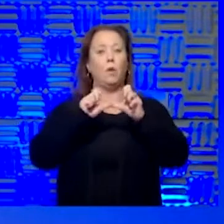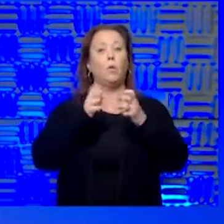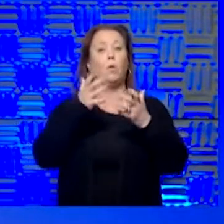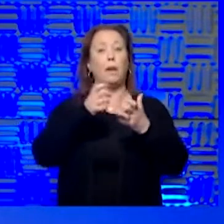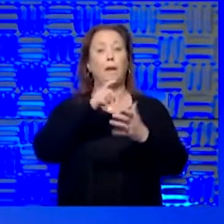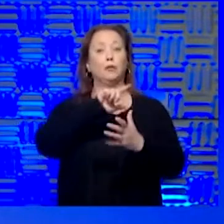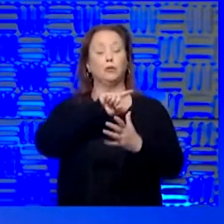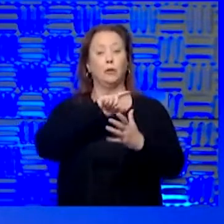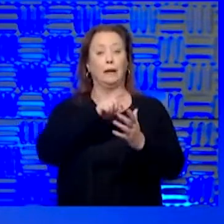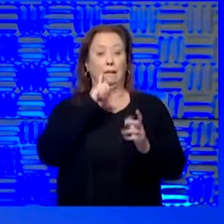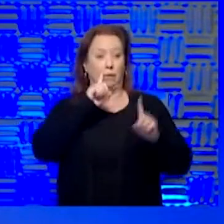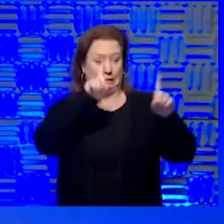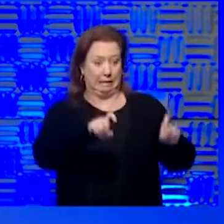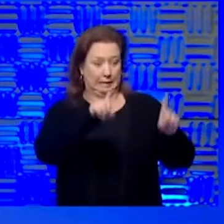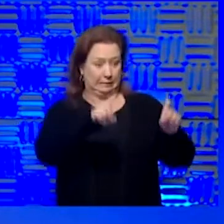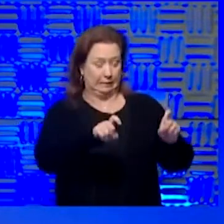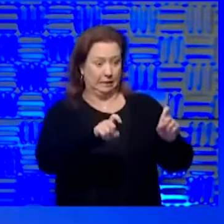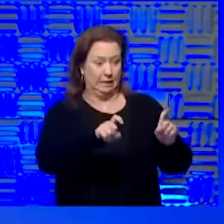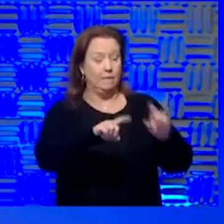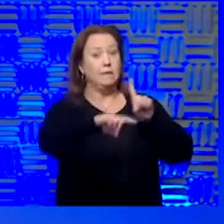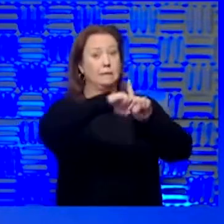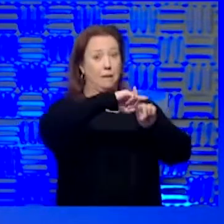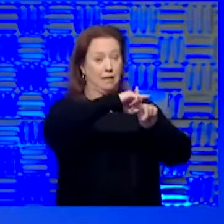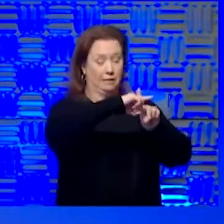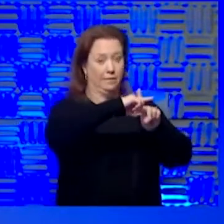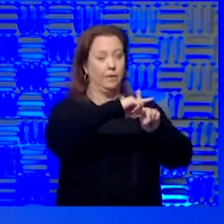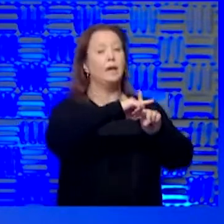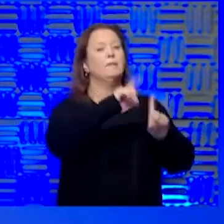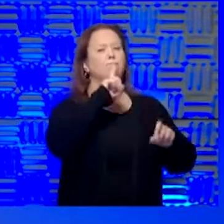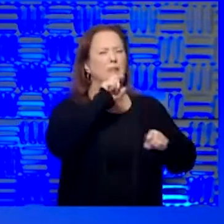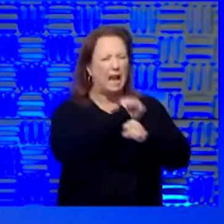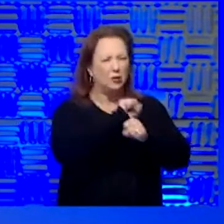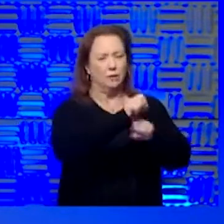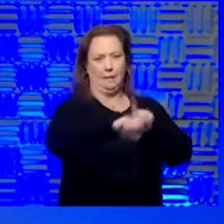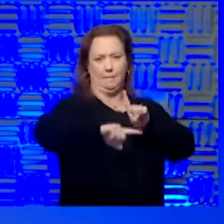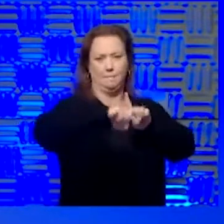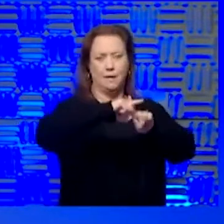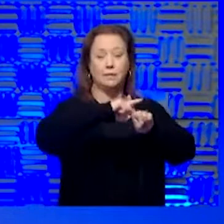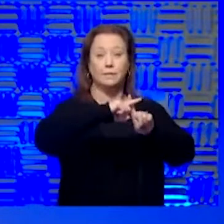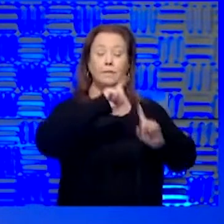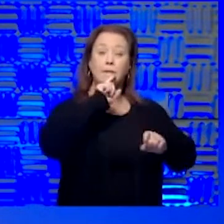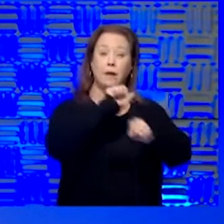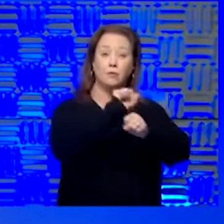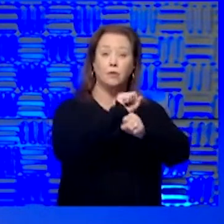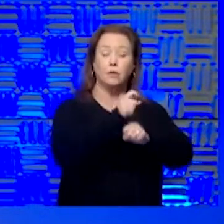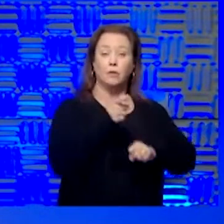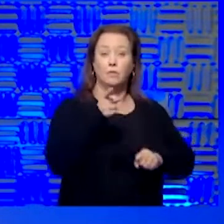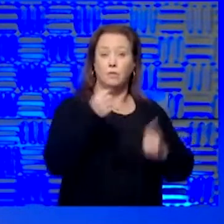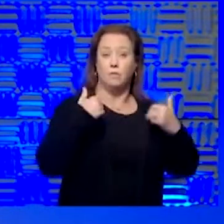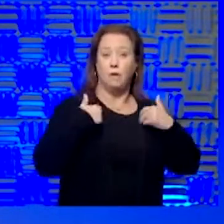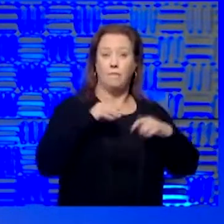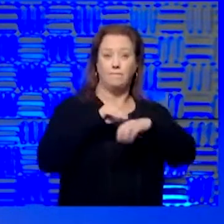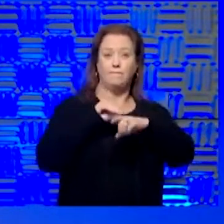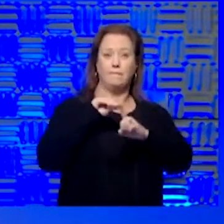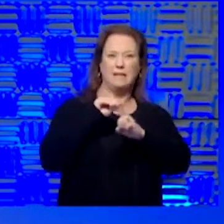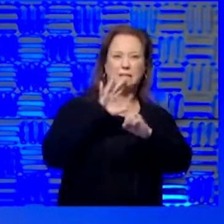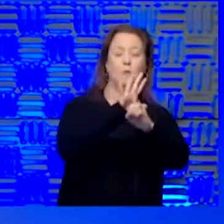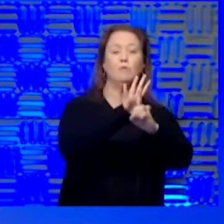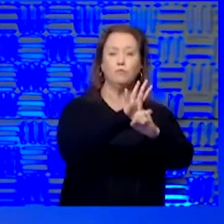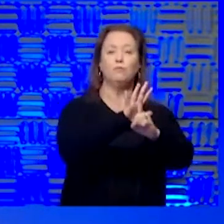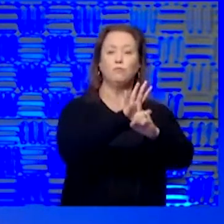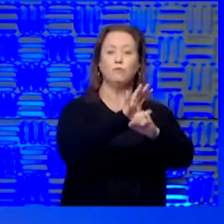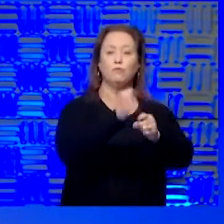if we're testing you and it's a positive, that is truly positive and you've truly had exposure